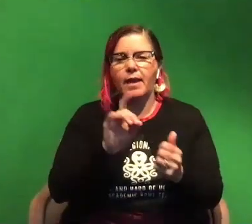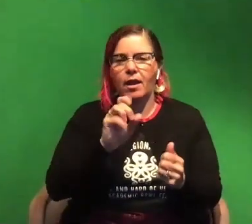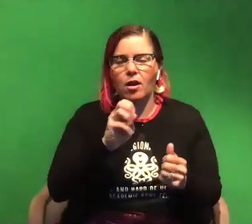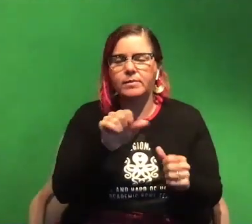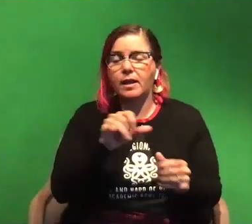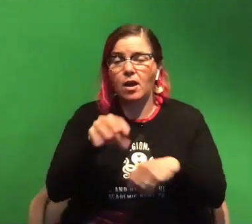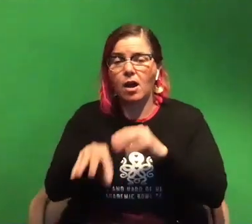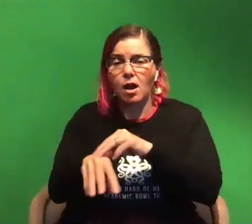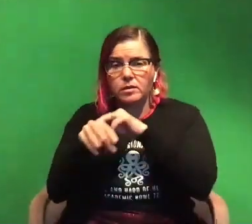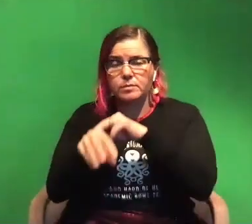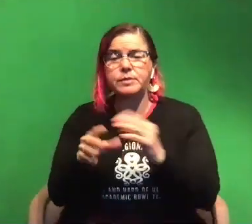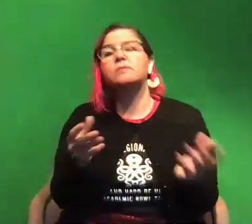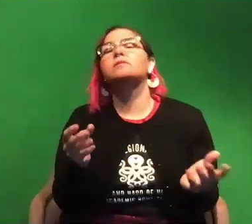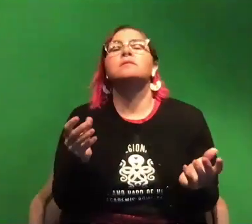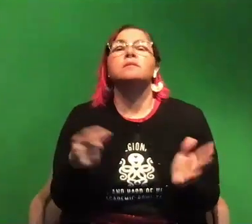And you know, sometimes